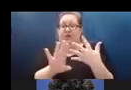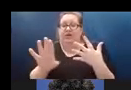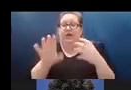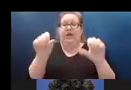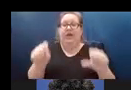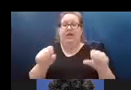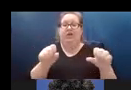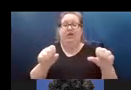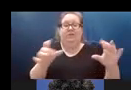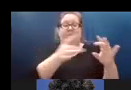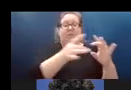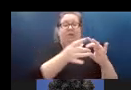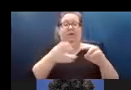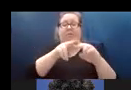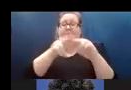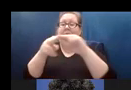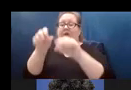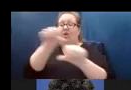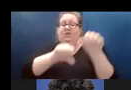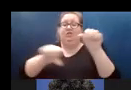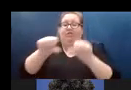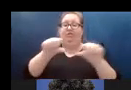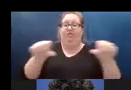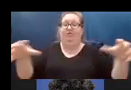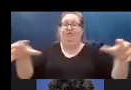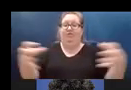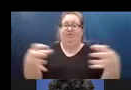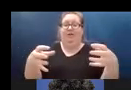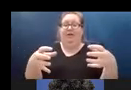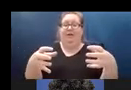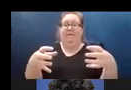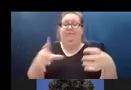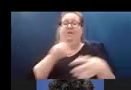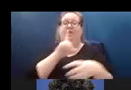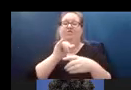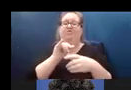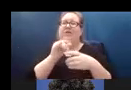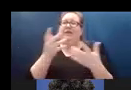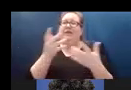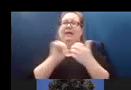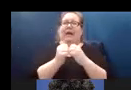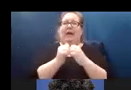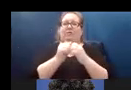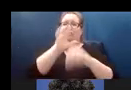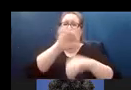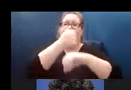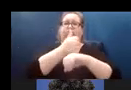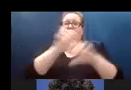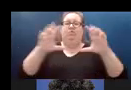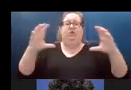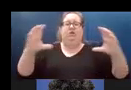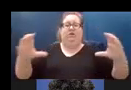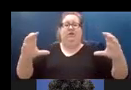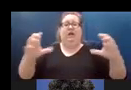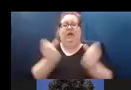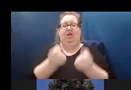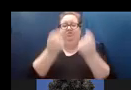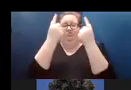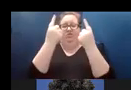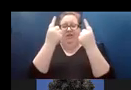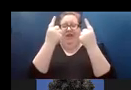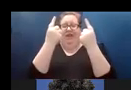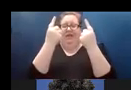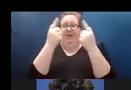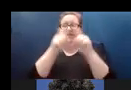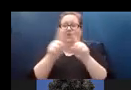build on one another. It's really a framing tool for us to understand and demonstrate the different forks in the